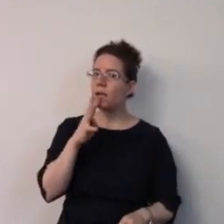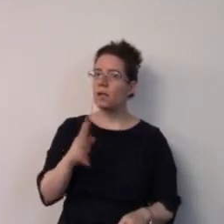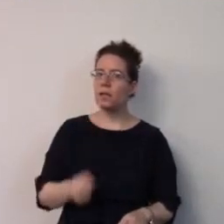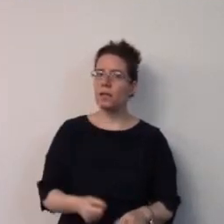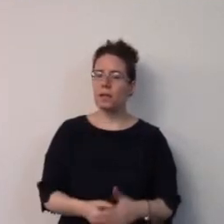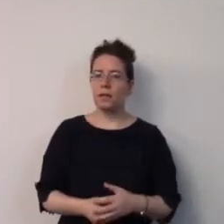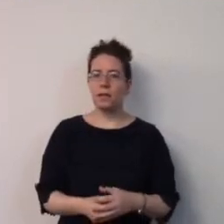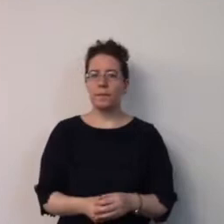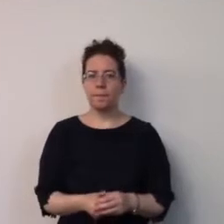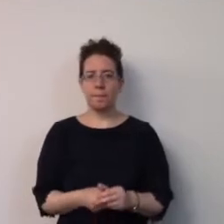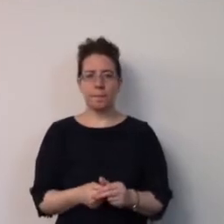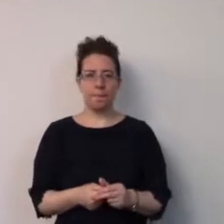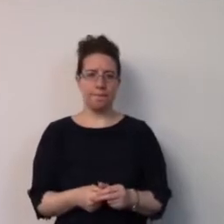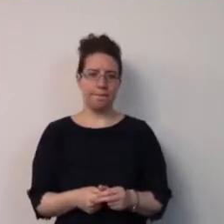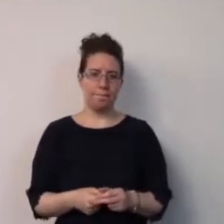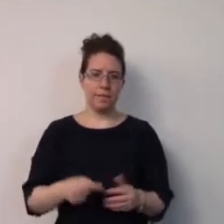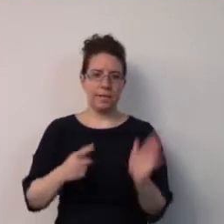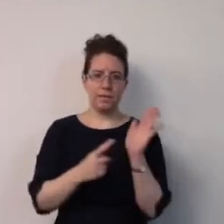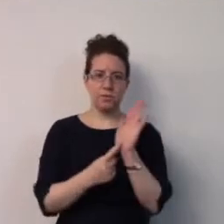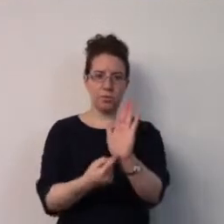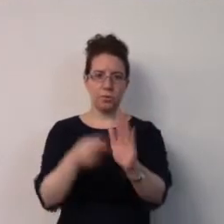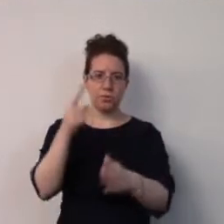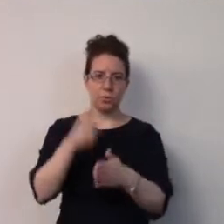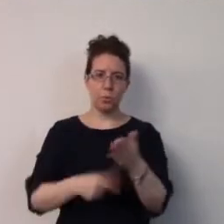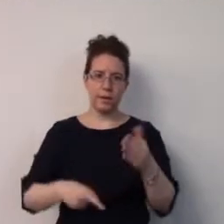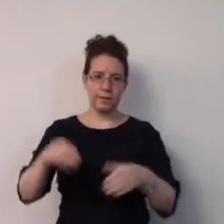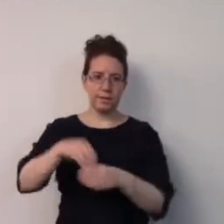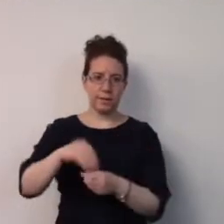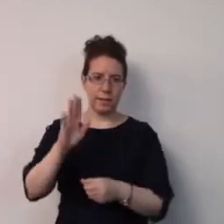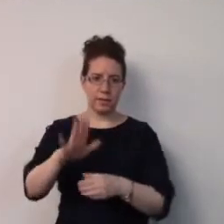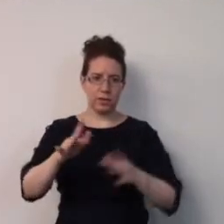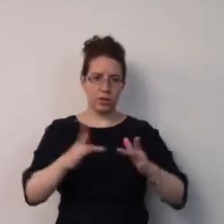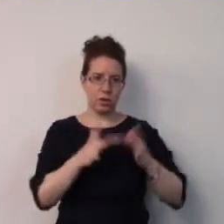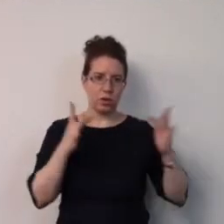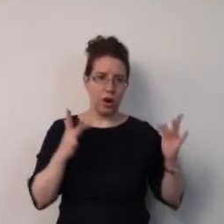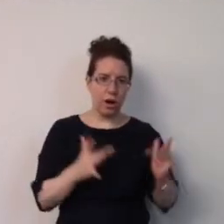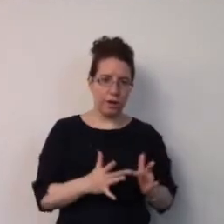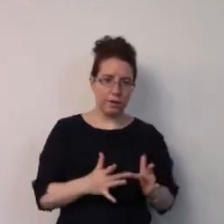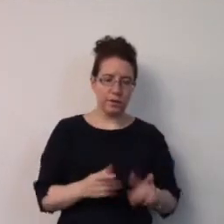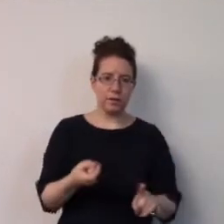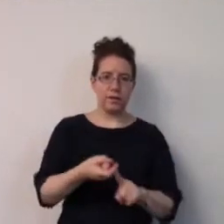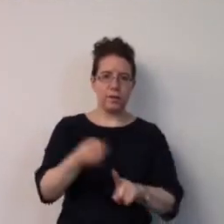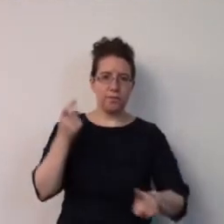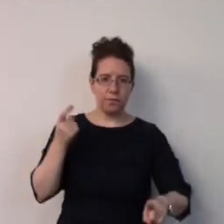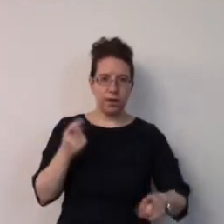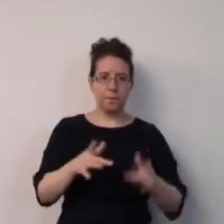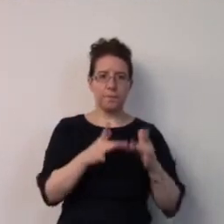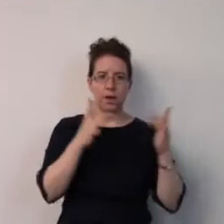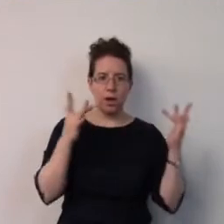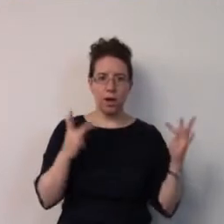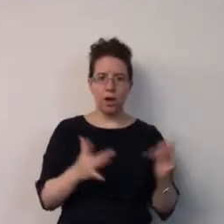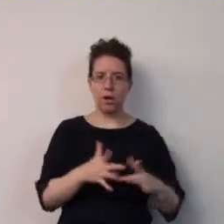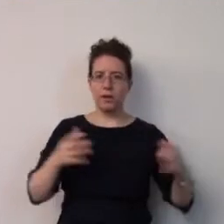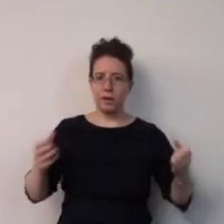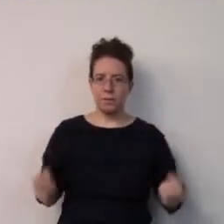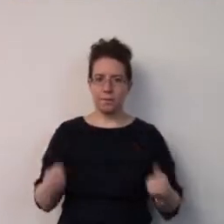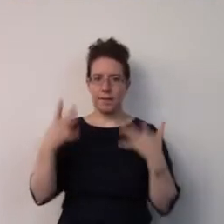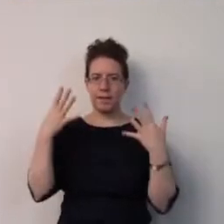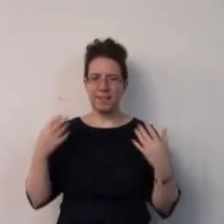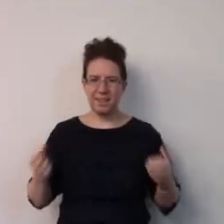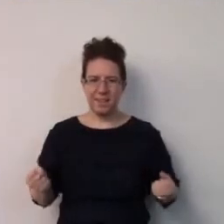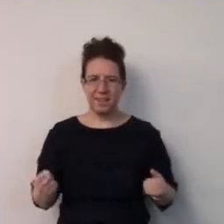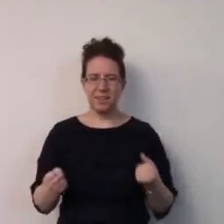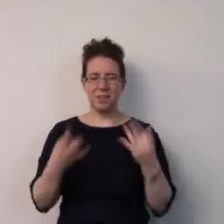blasphemies. All the Hollywood stars right now, a lot of those things they wouldn't say are morally wrong, but the